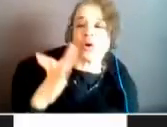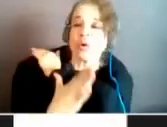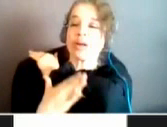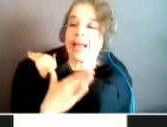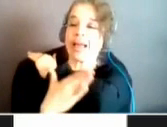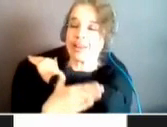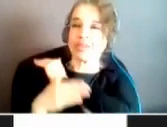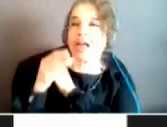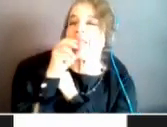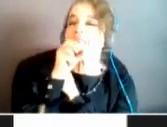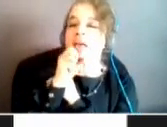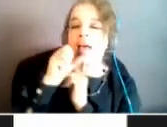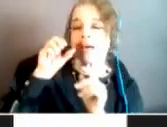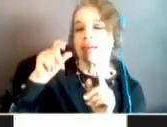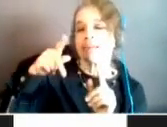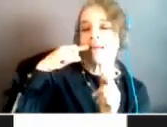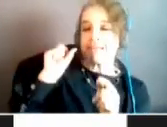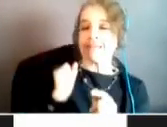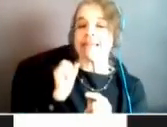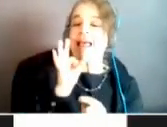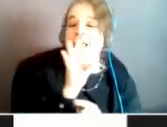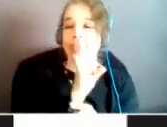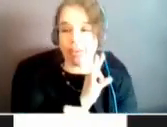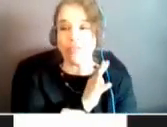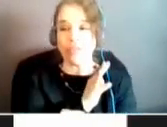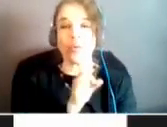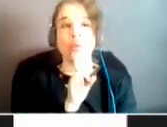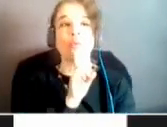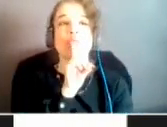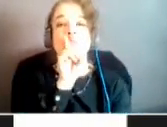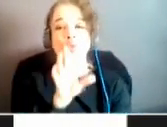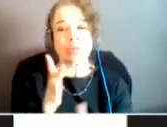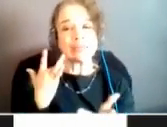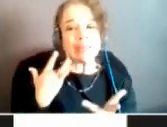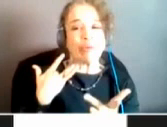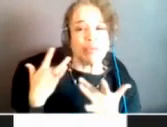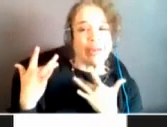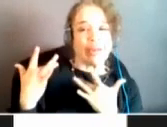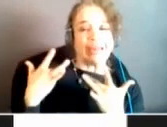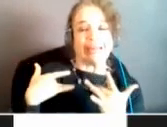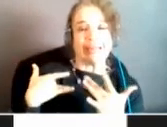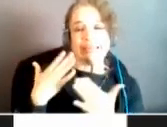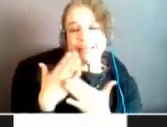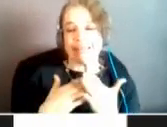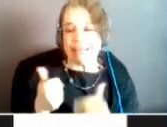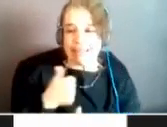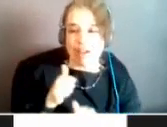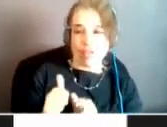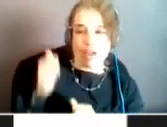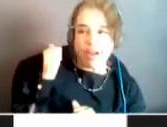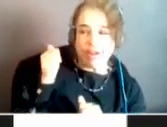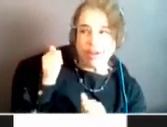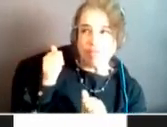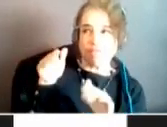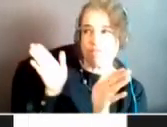sure the APS staff are really, you know, very concerned about self-neglect among older